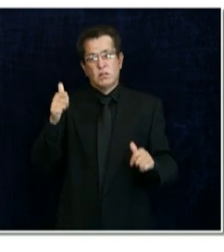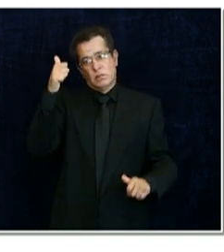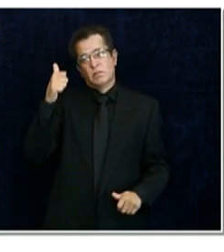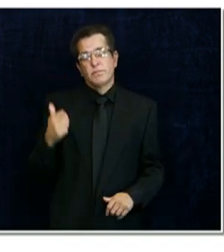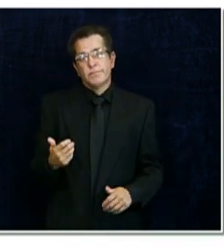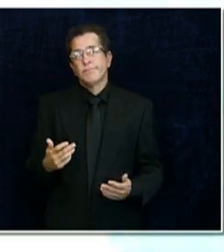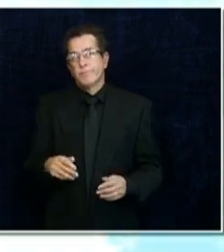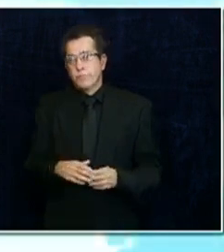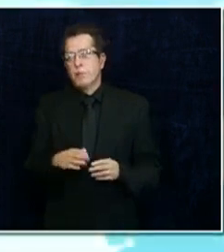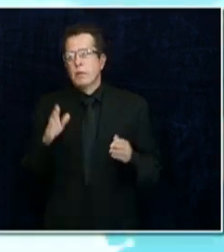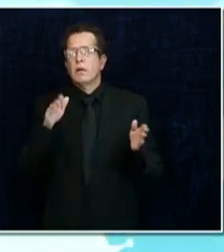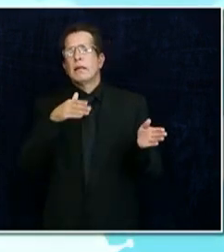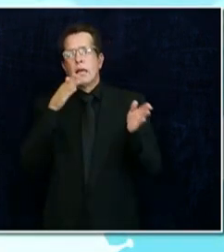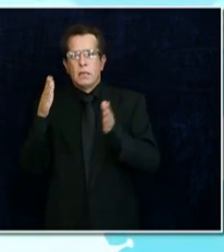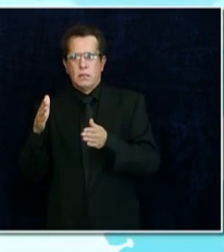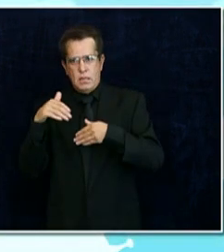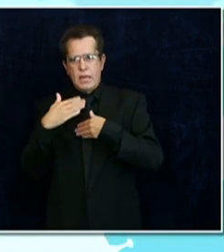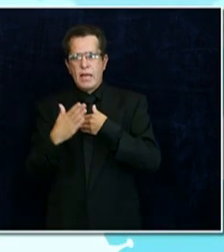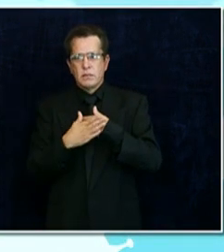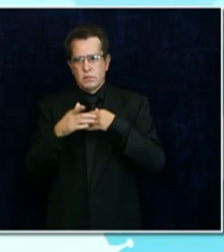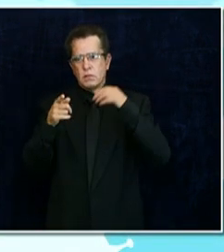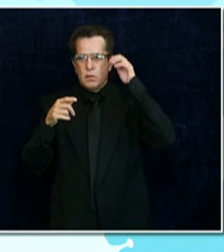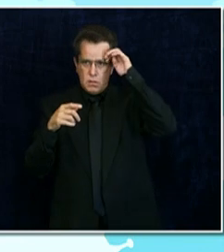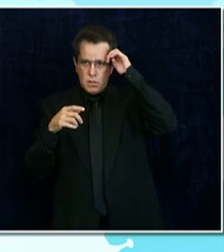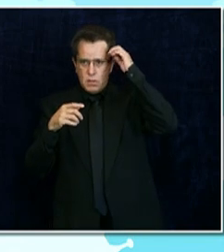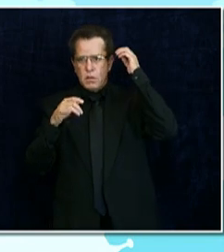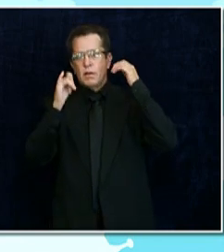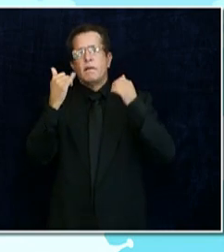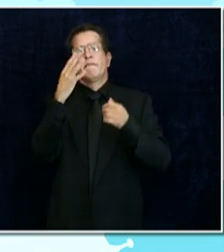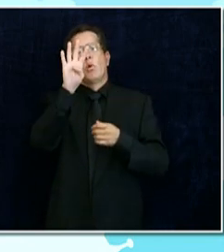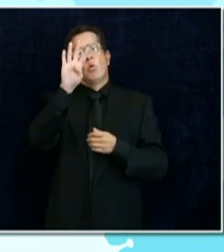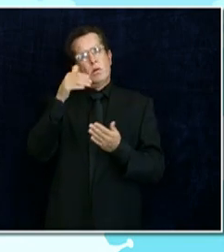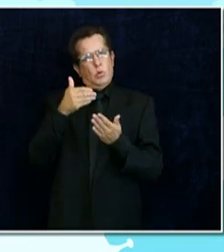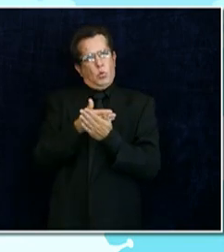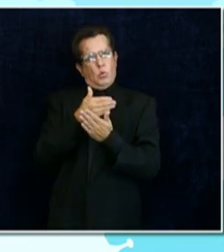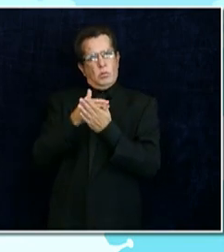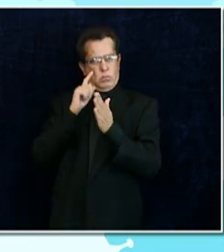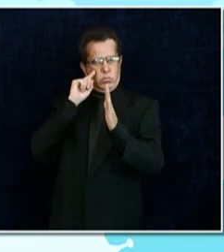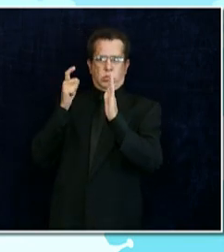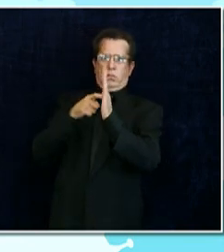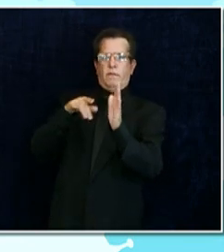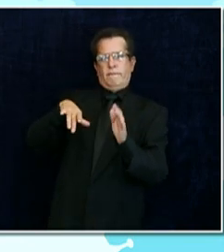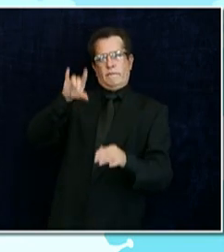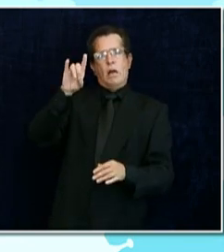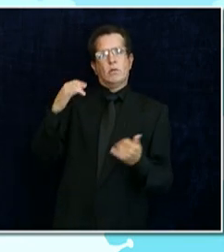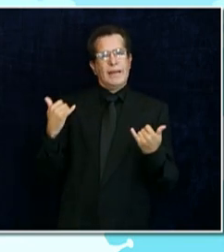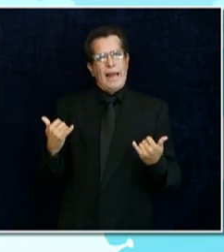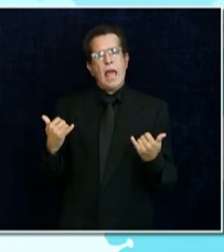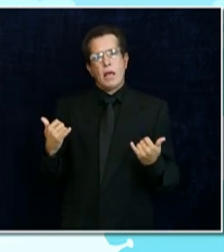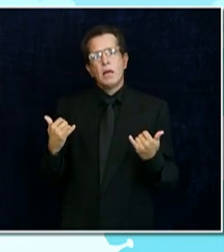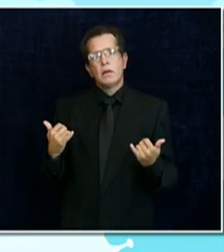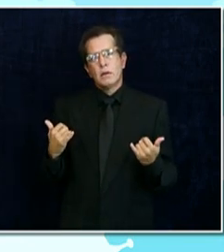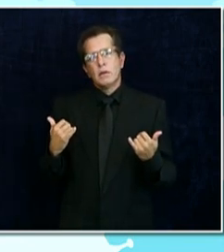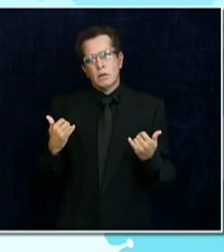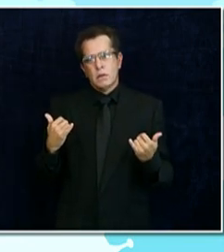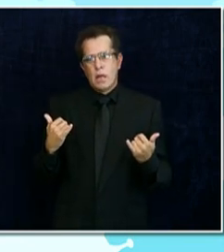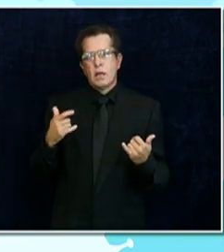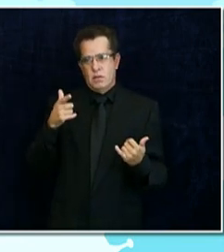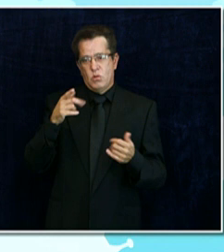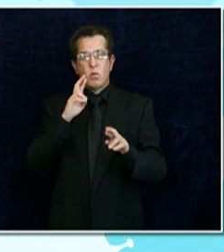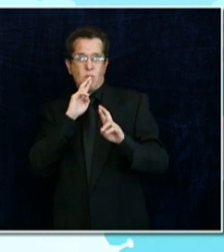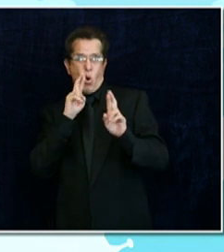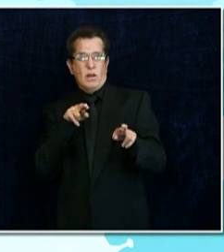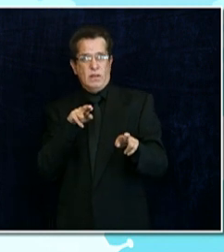the very next slide, these are the 4 new outbreaks that were reported today. That